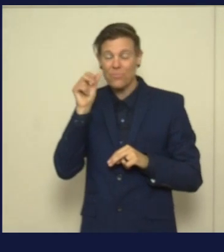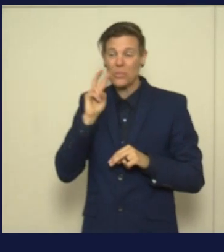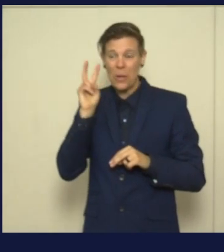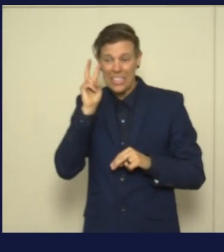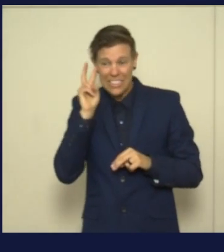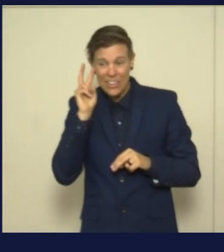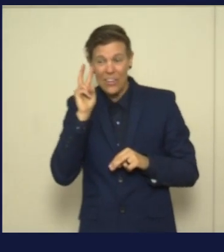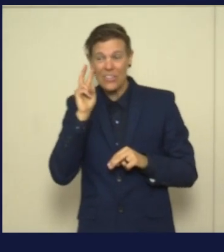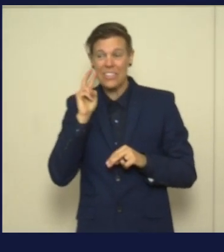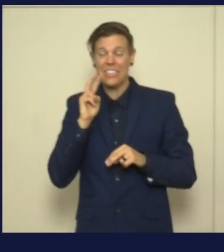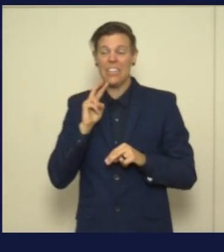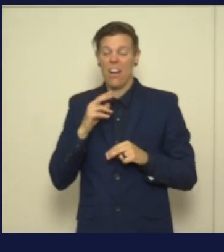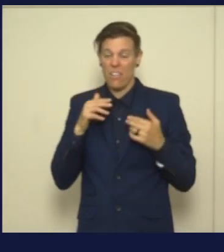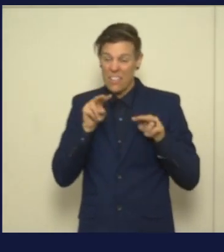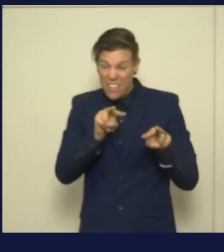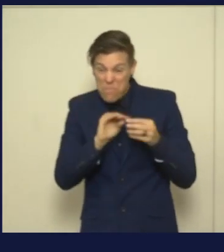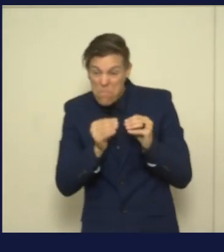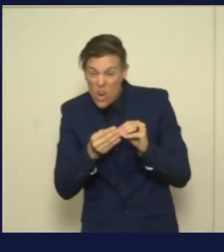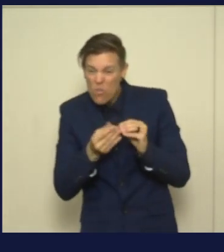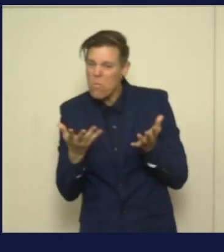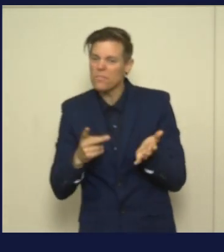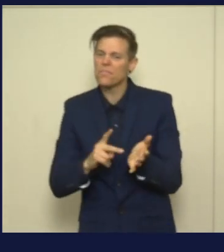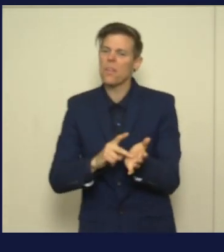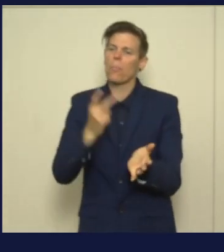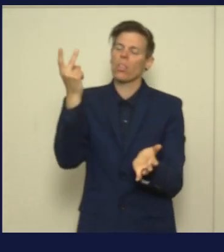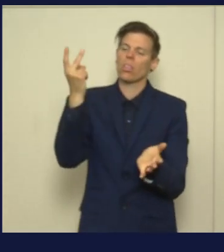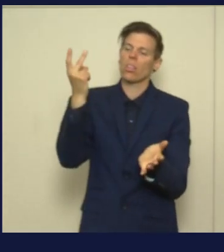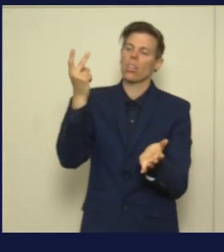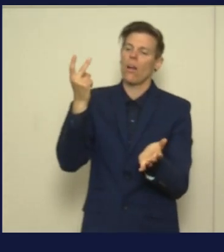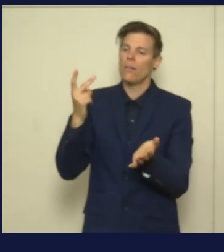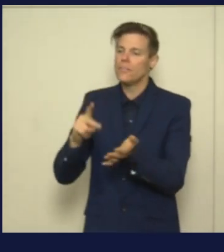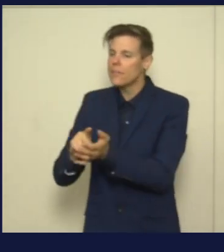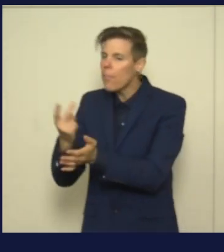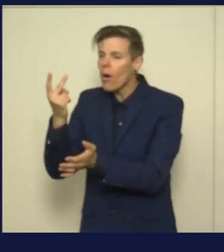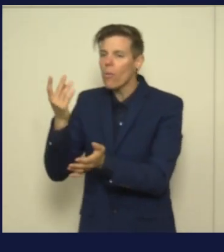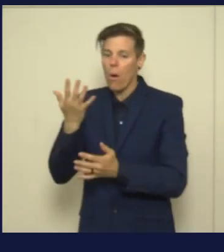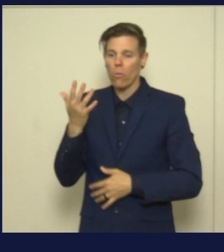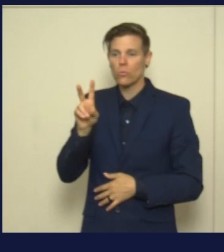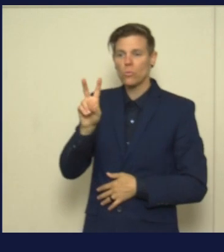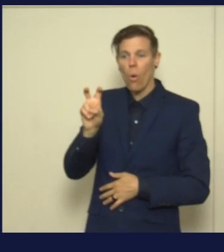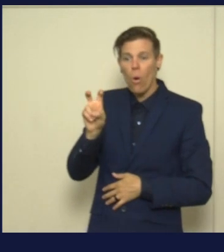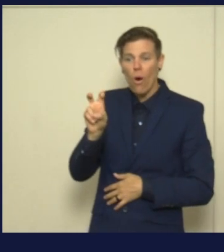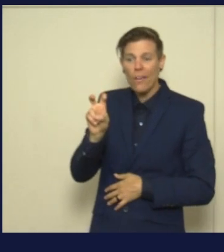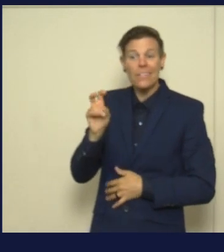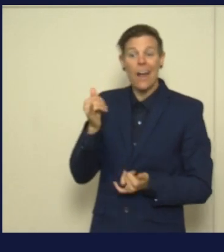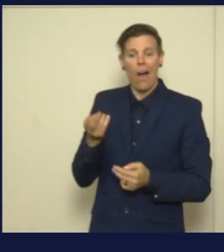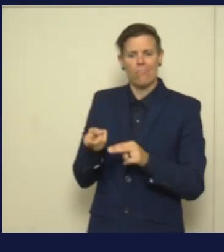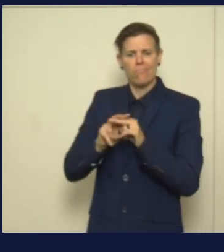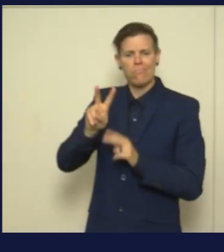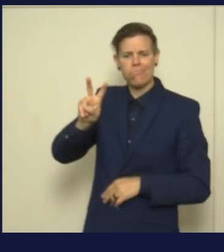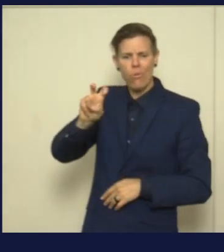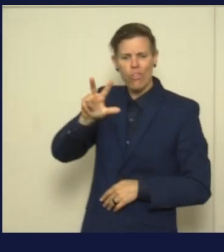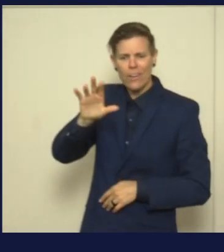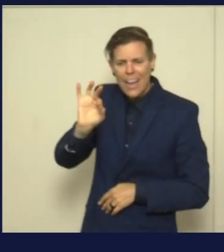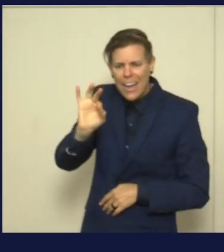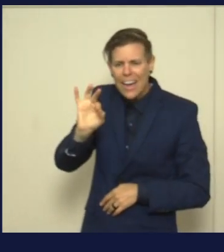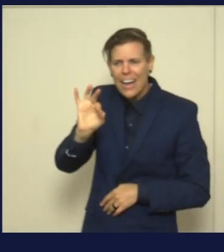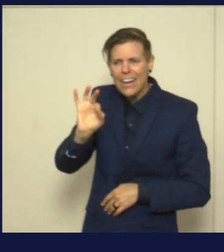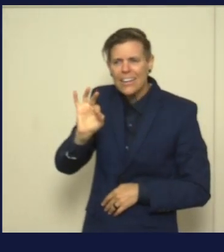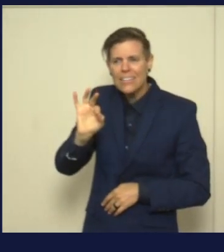from about 100 cases to 200, and today 239. That's a troubling couple of